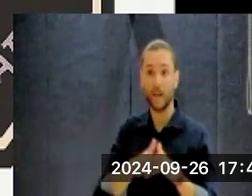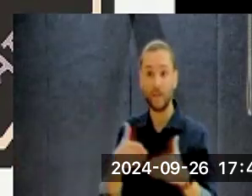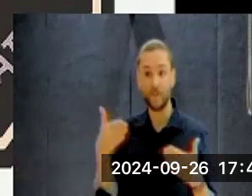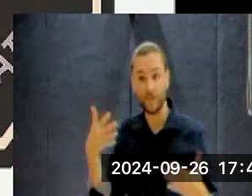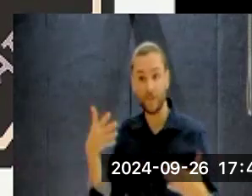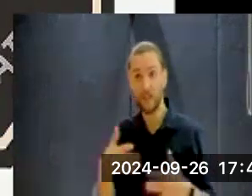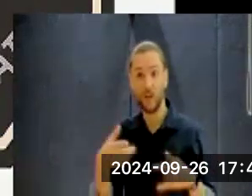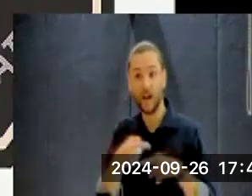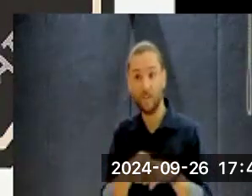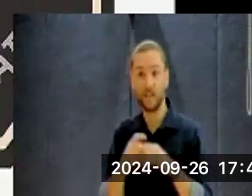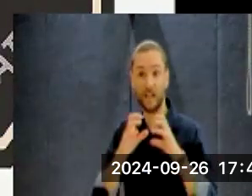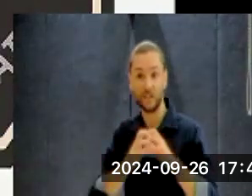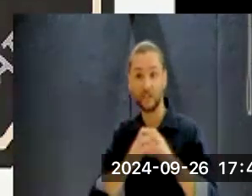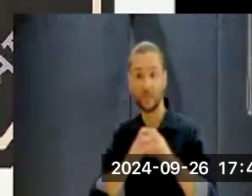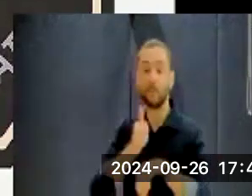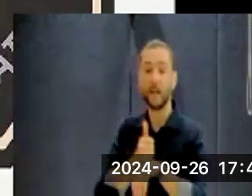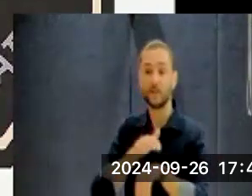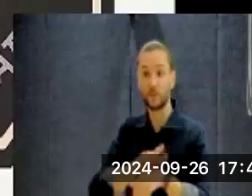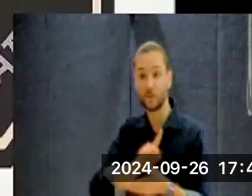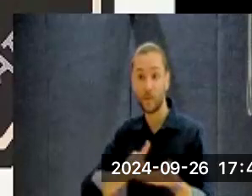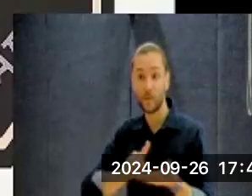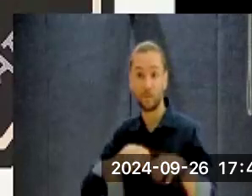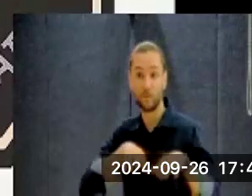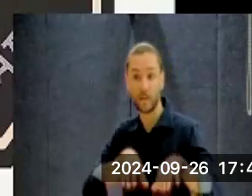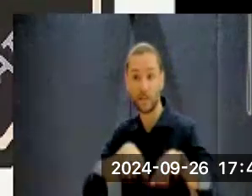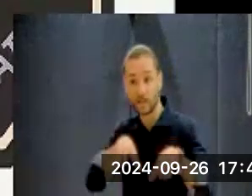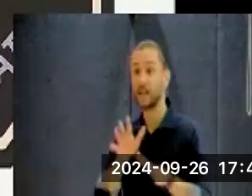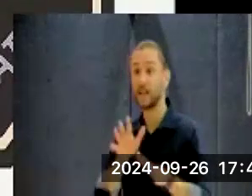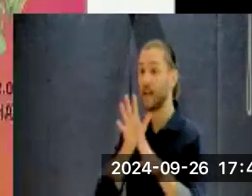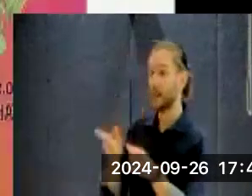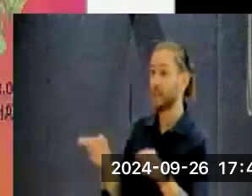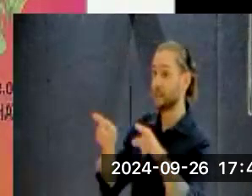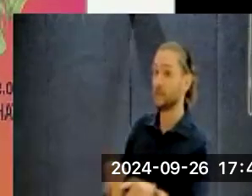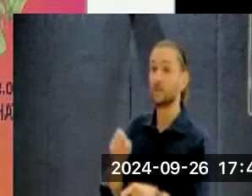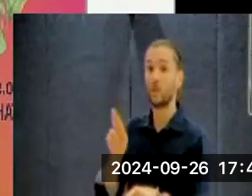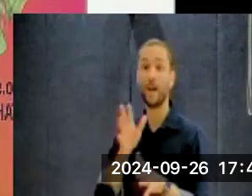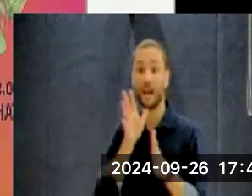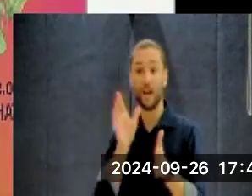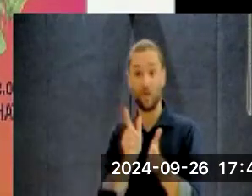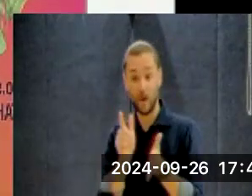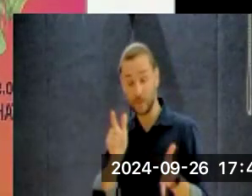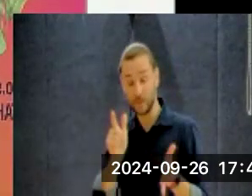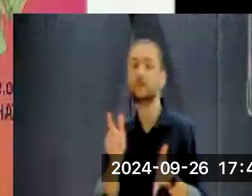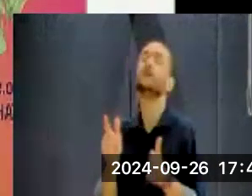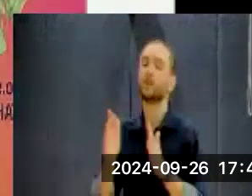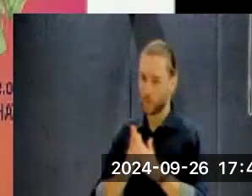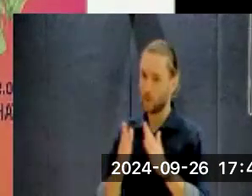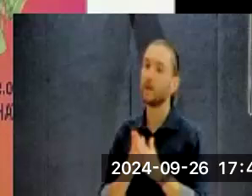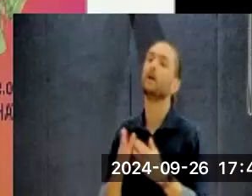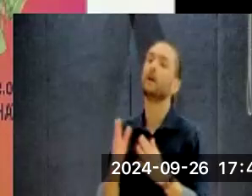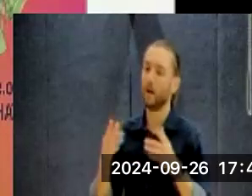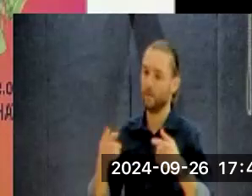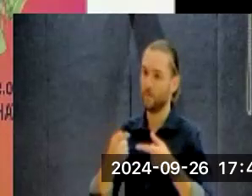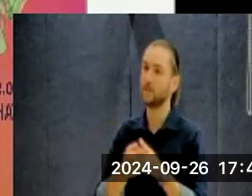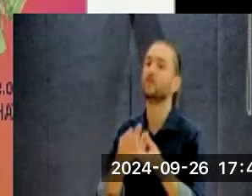tensions because of discriminatory practices, hate incidents, or hate crimes, the Community Conflict Resolution Unit may